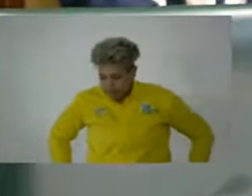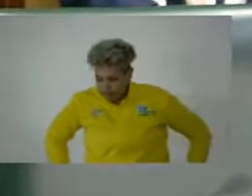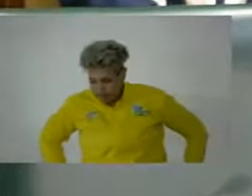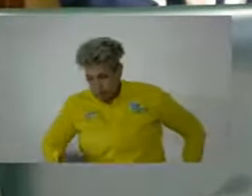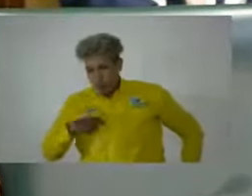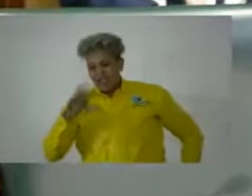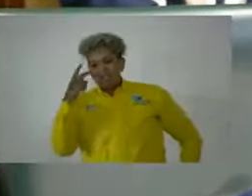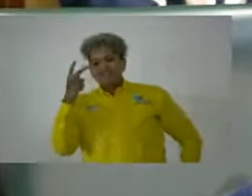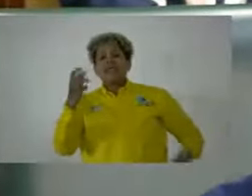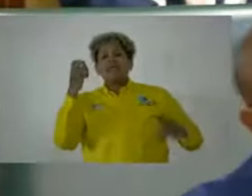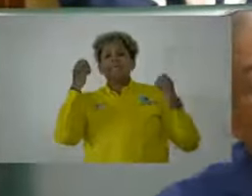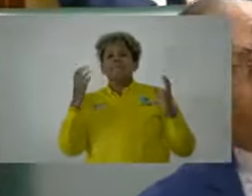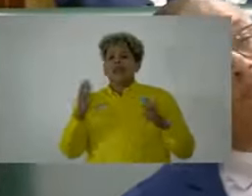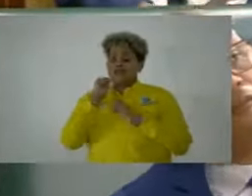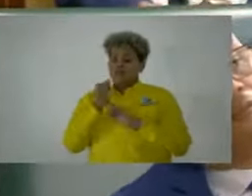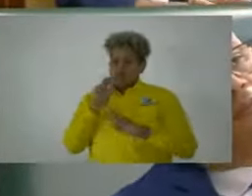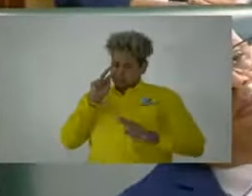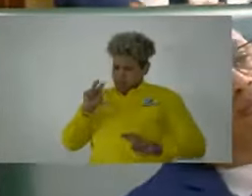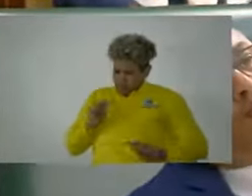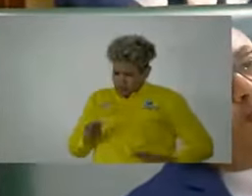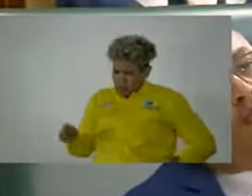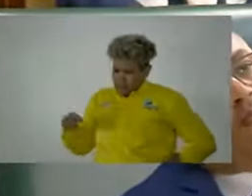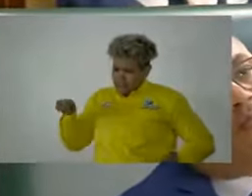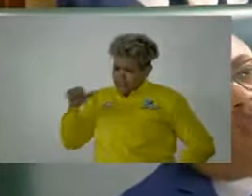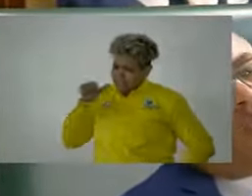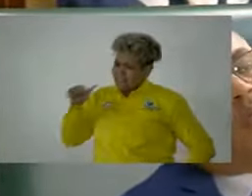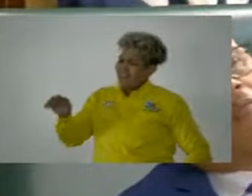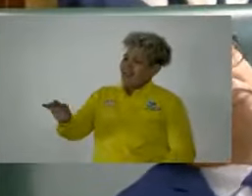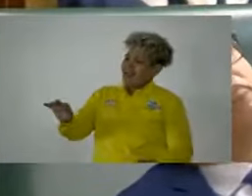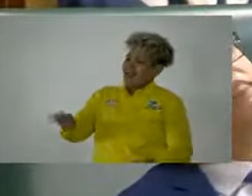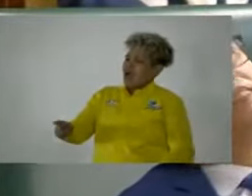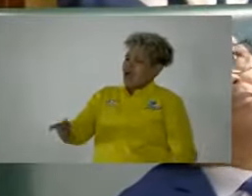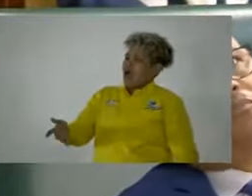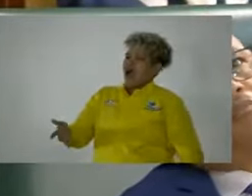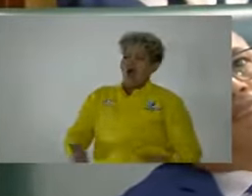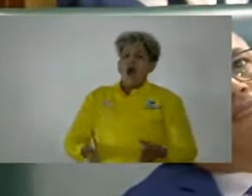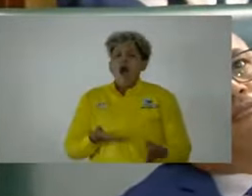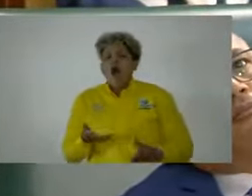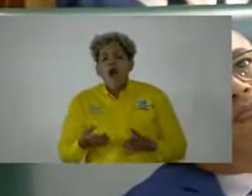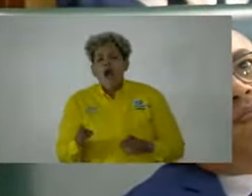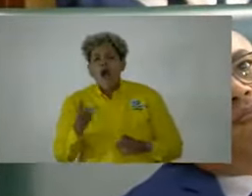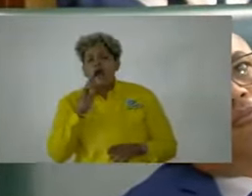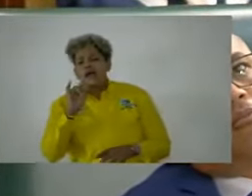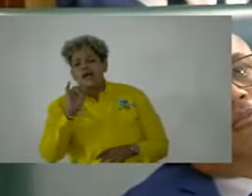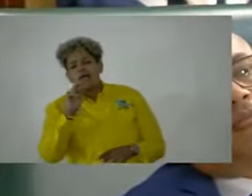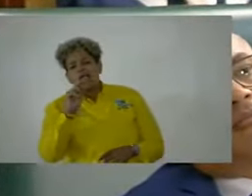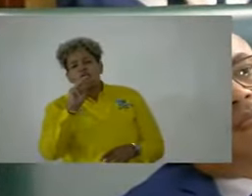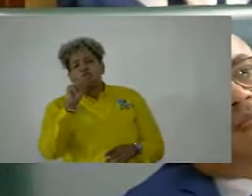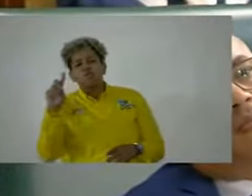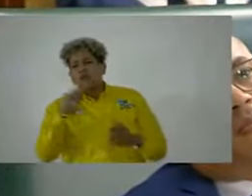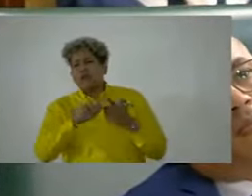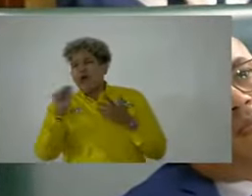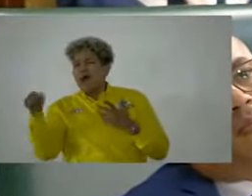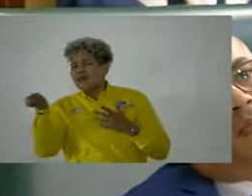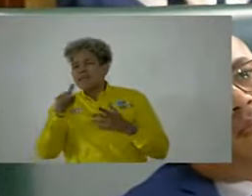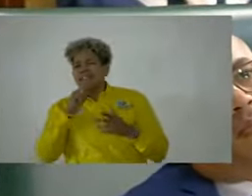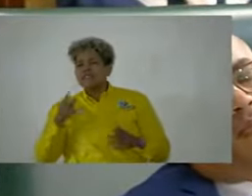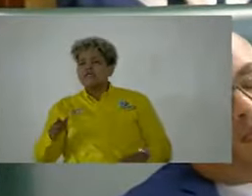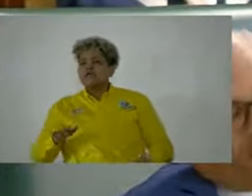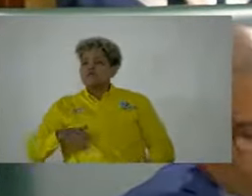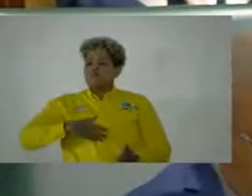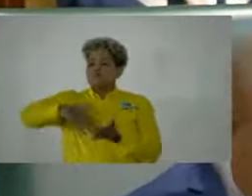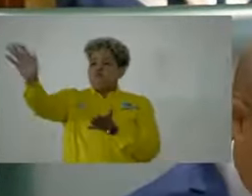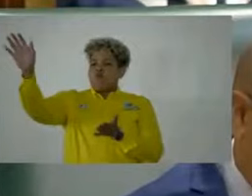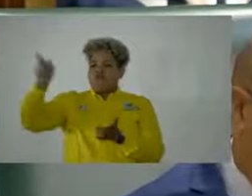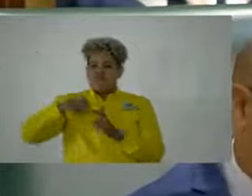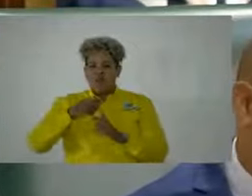We have seen too many cases where they're not being treated fairly, in Innswood and so on, where they're being moved off the